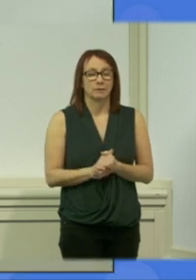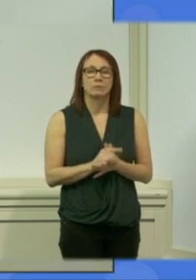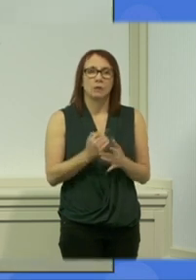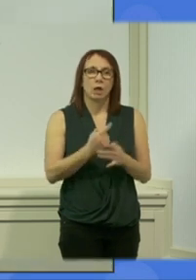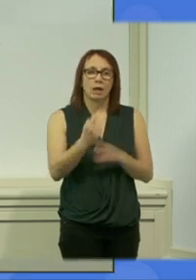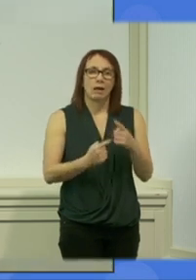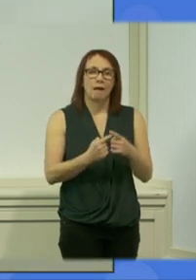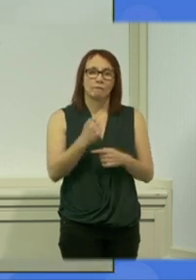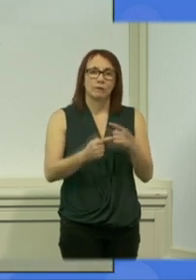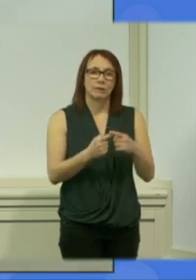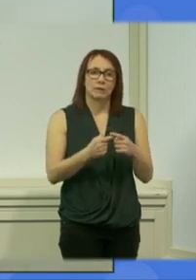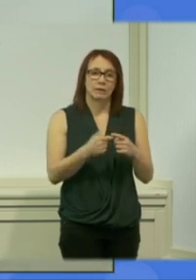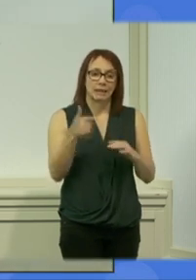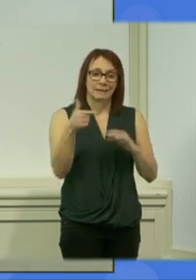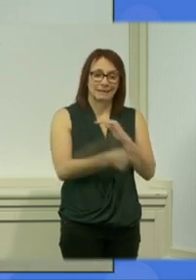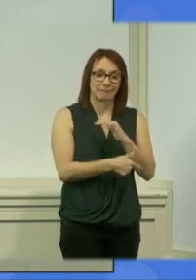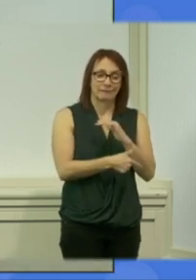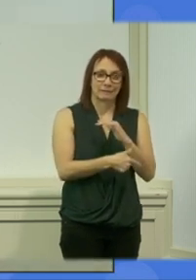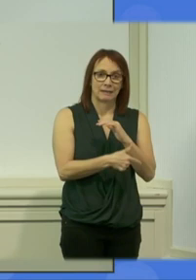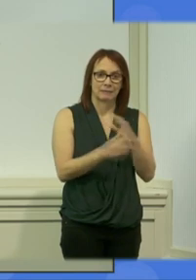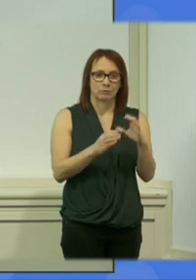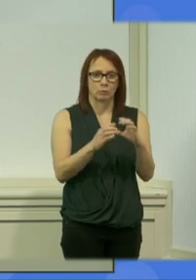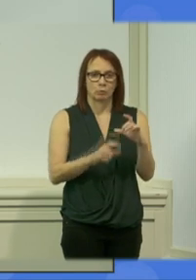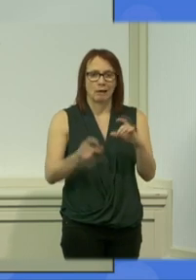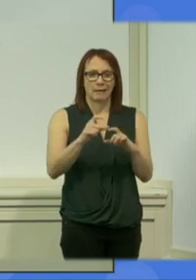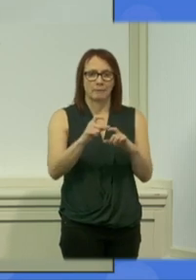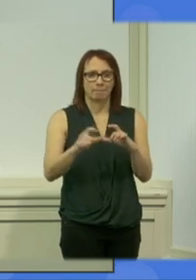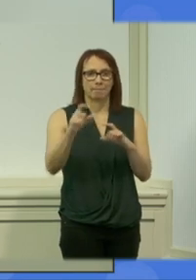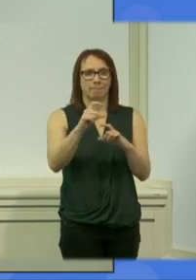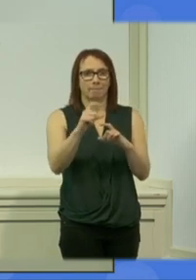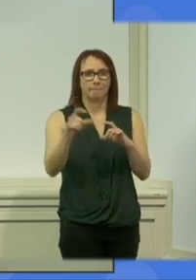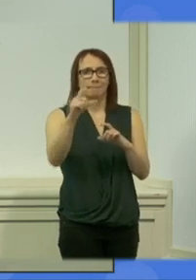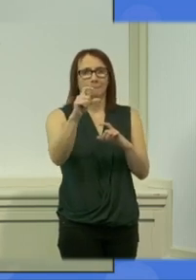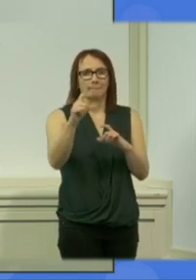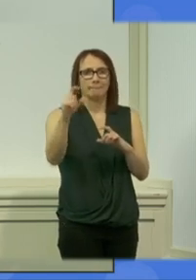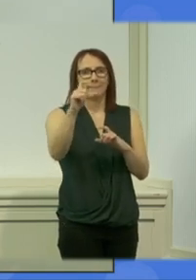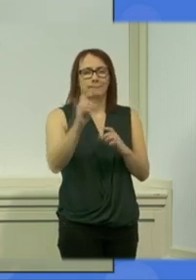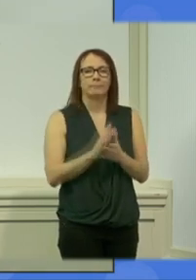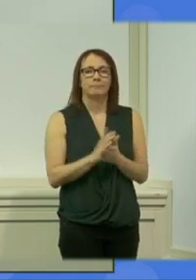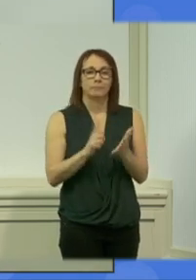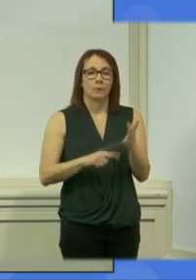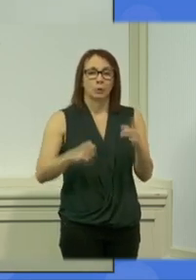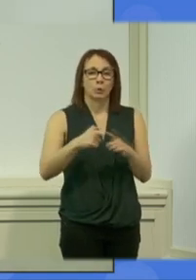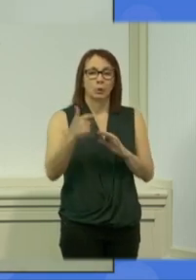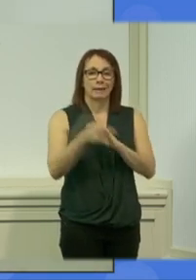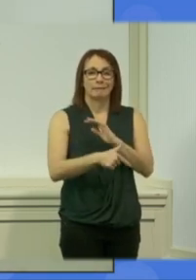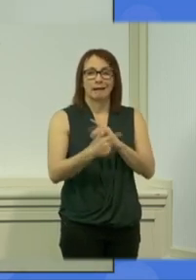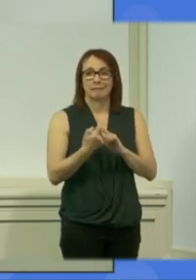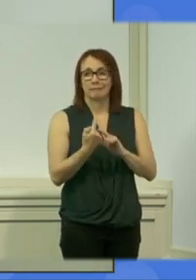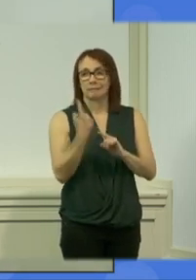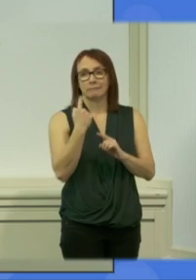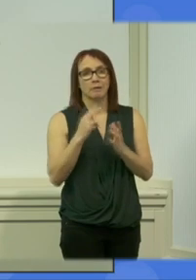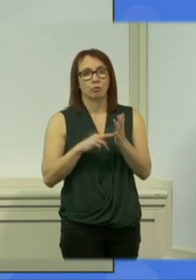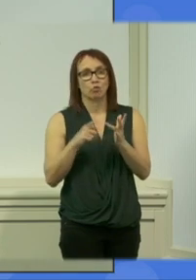Each year's deficit adds to the overall debt. So UK debt in November last year